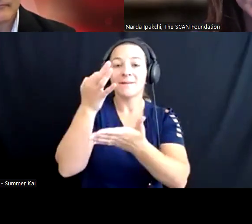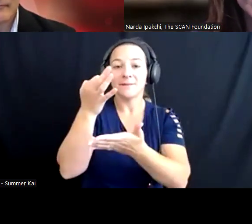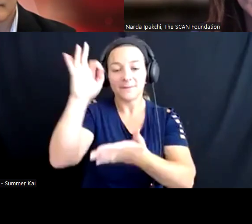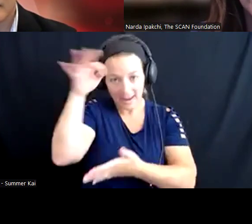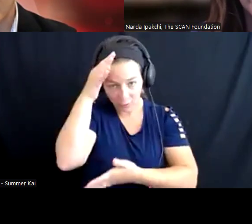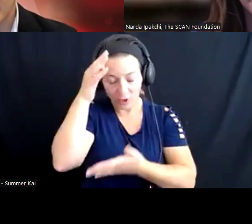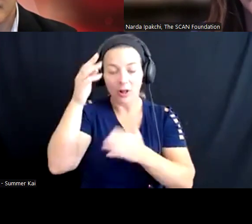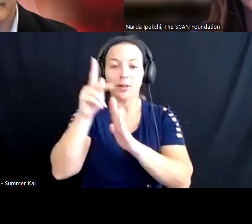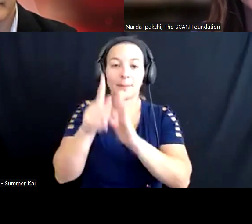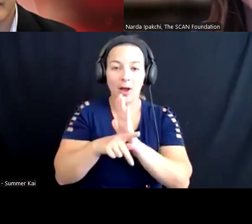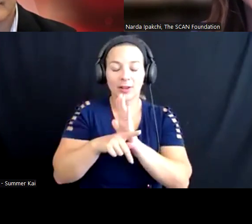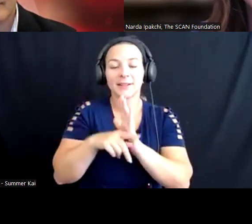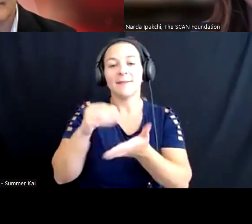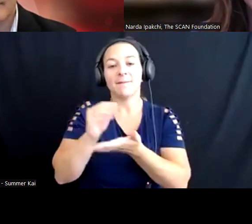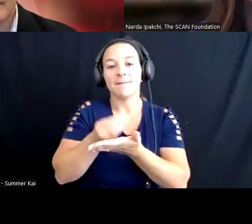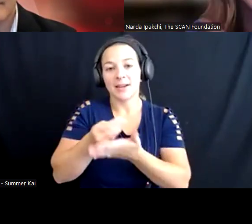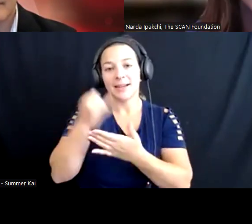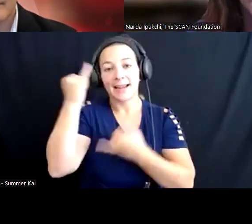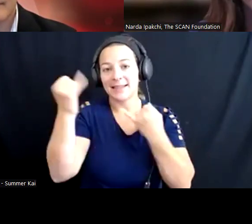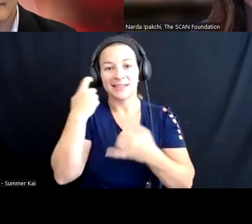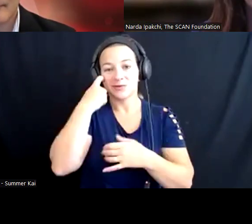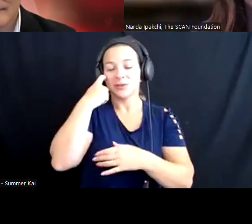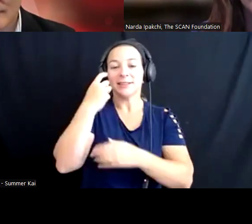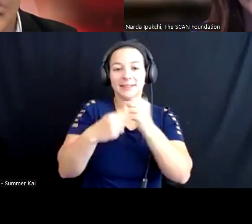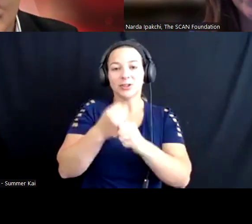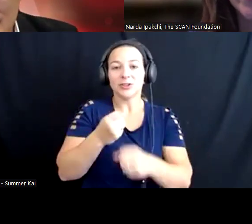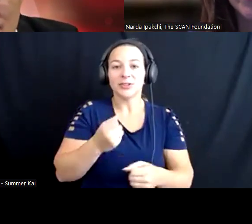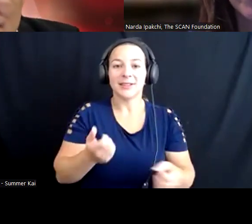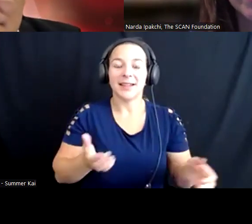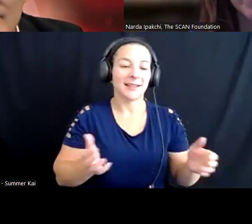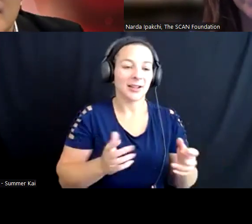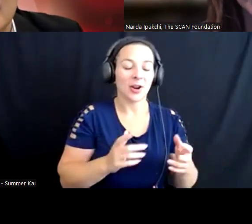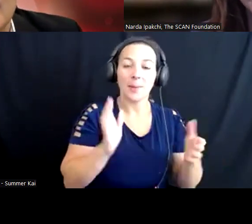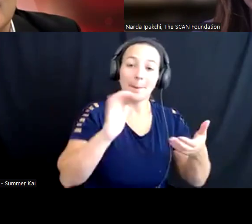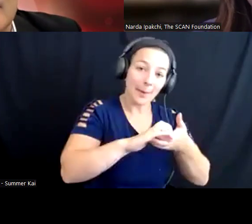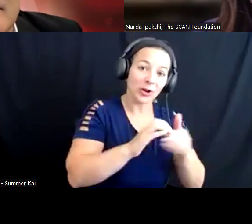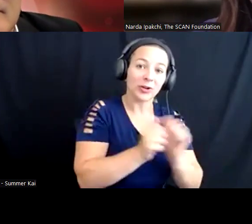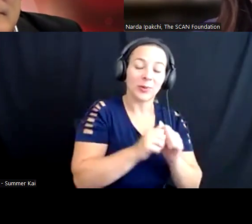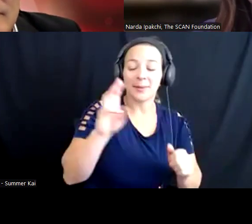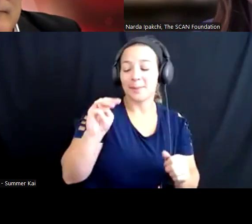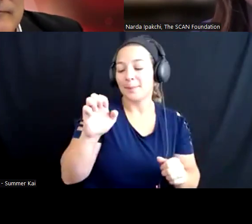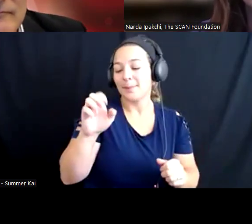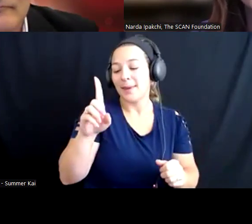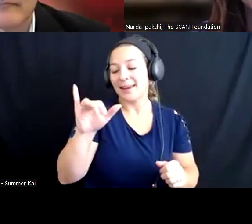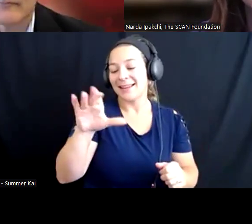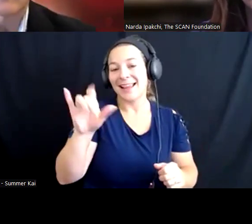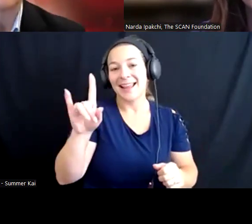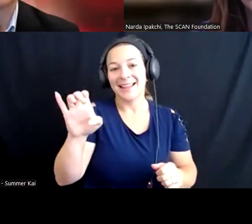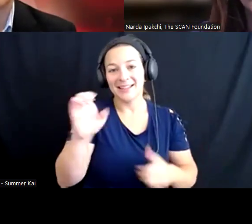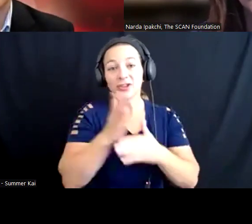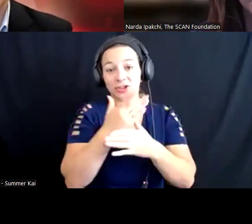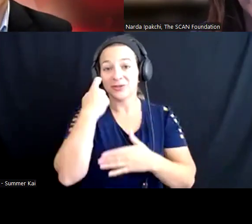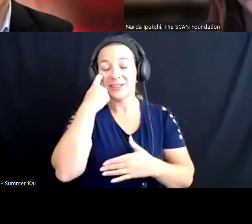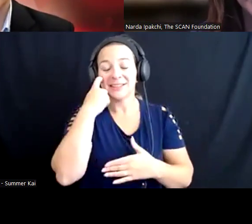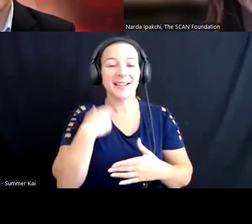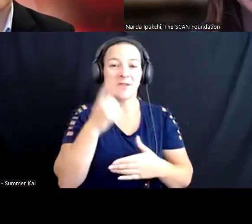years. And so to me, with that, coupled with the Medicaid compendium that was shared earlier, I think what this really says to both state